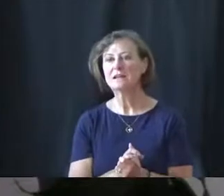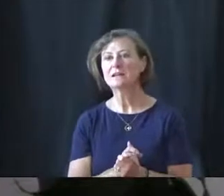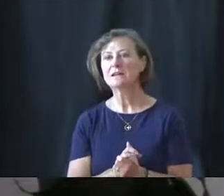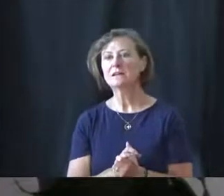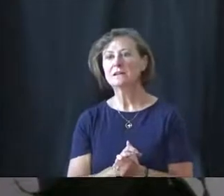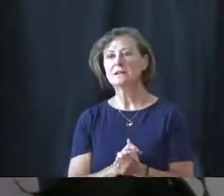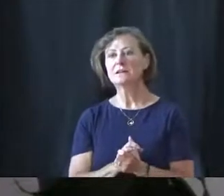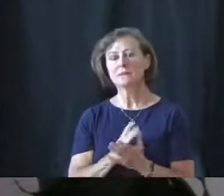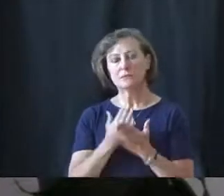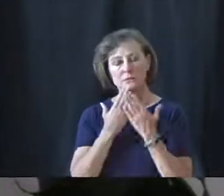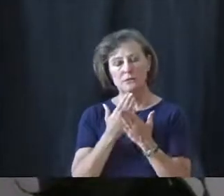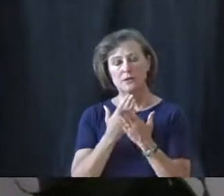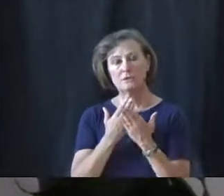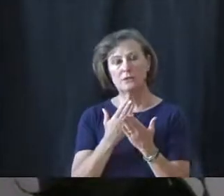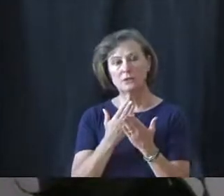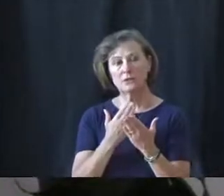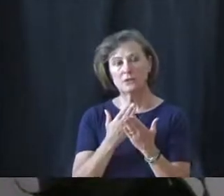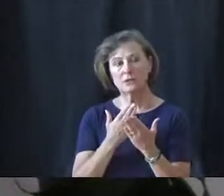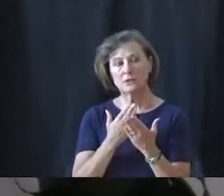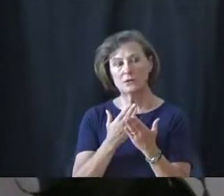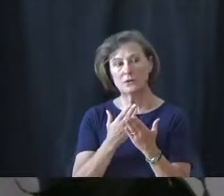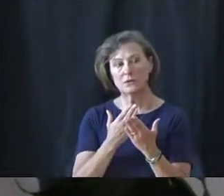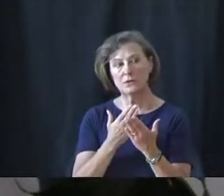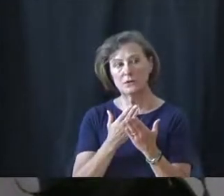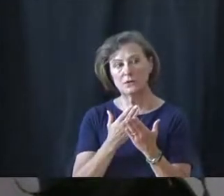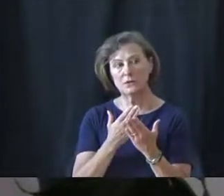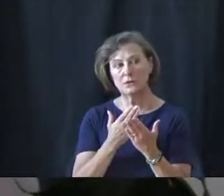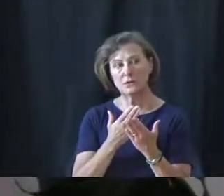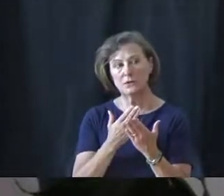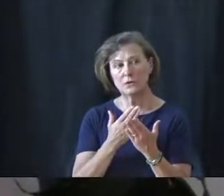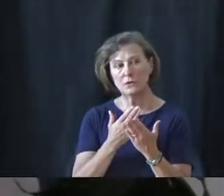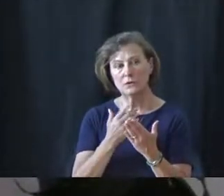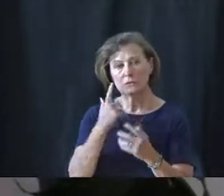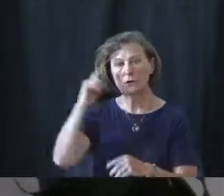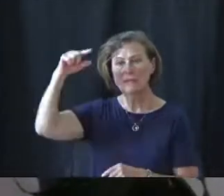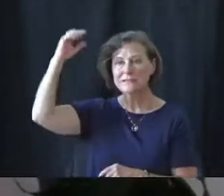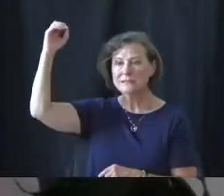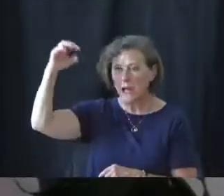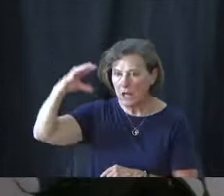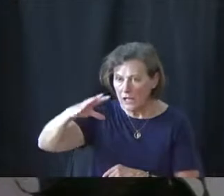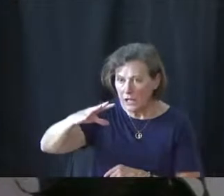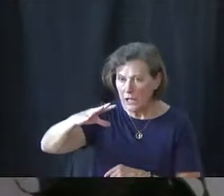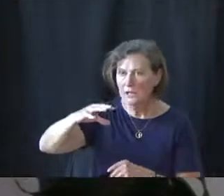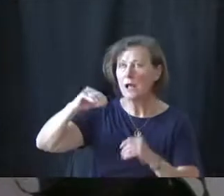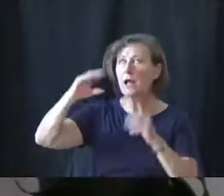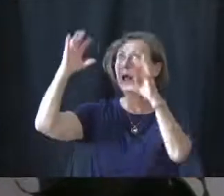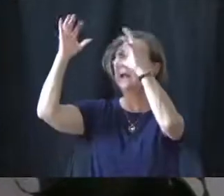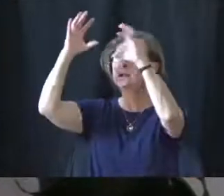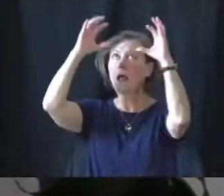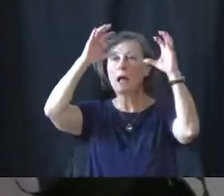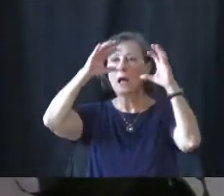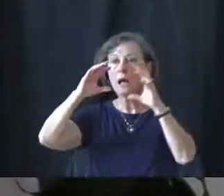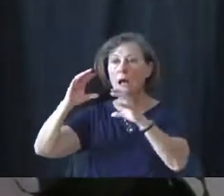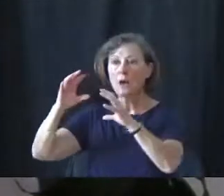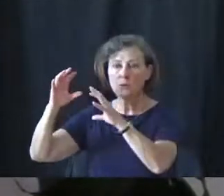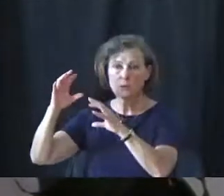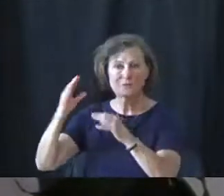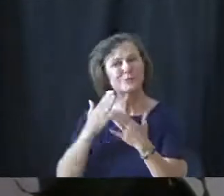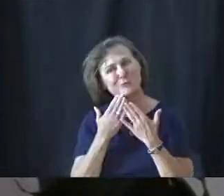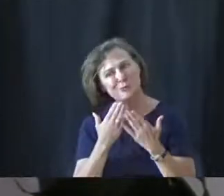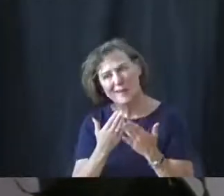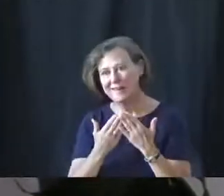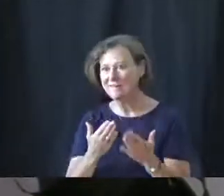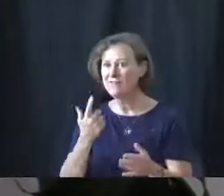Grateful for song, grateful for clouds passing by, grateful for